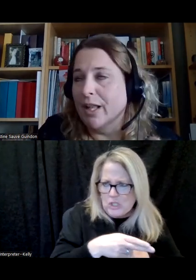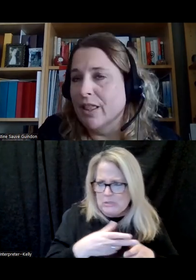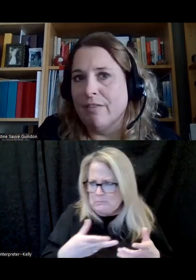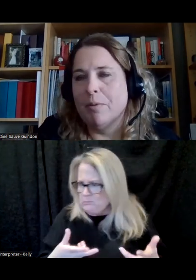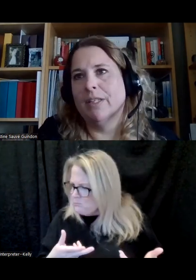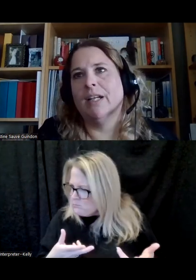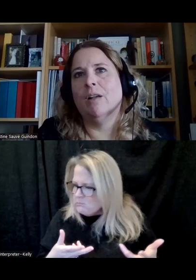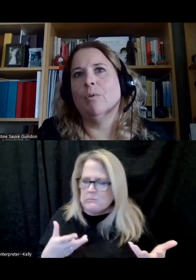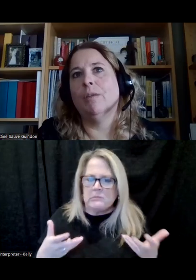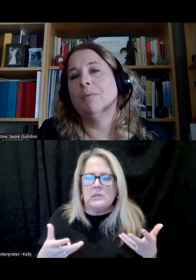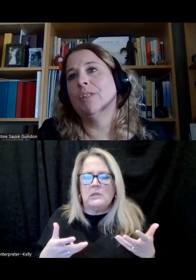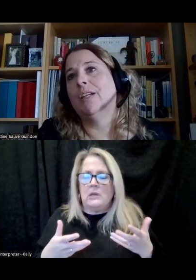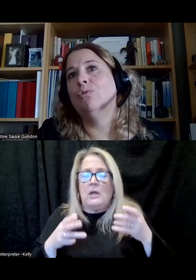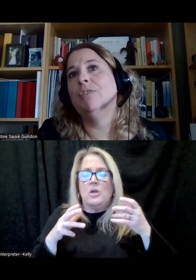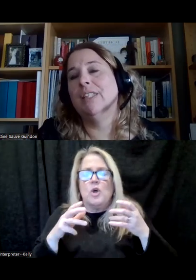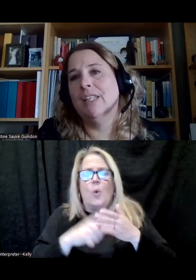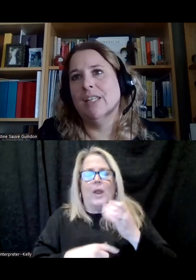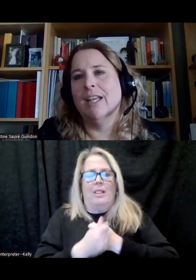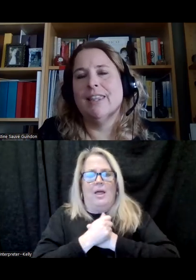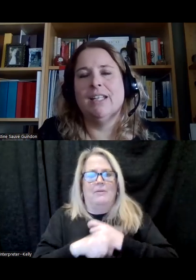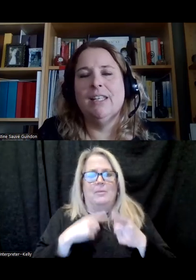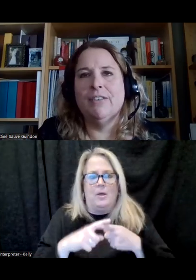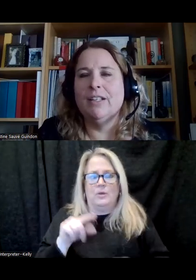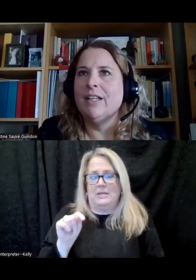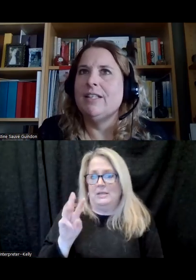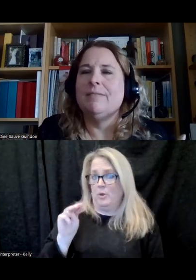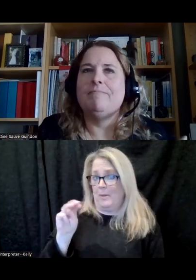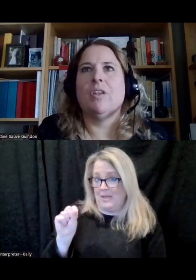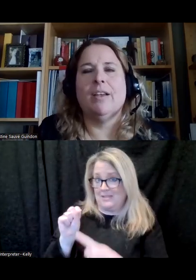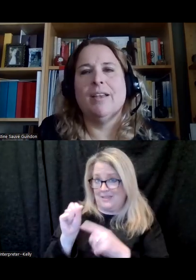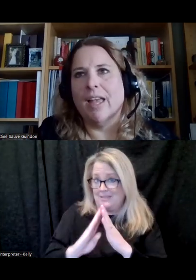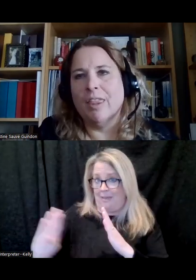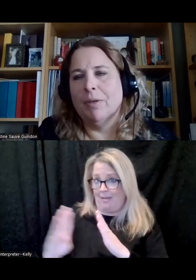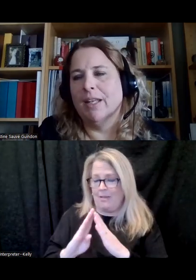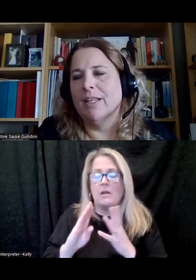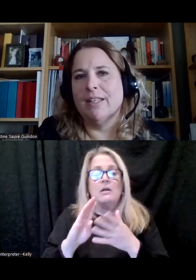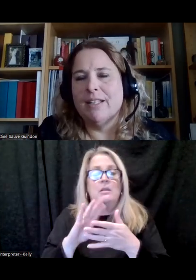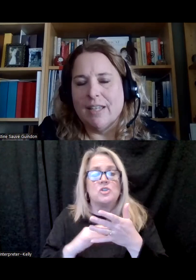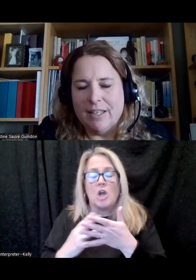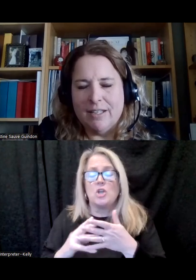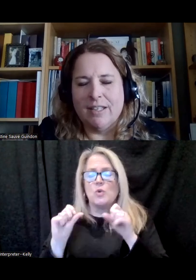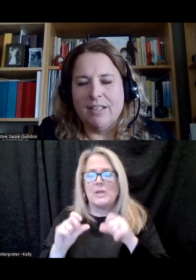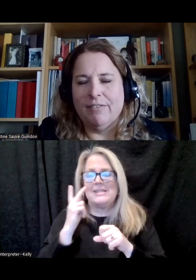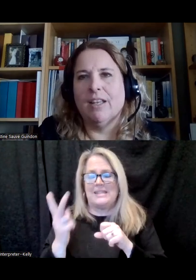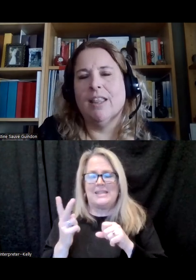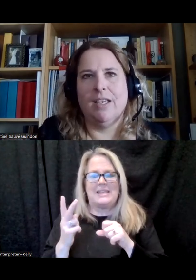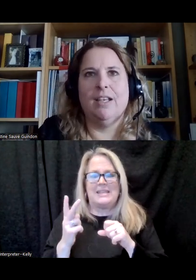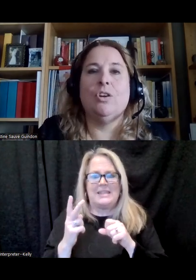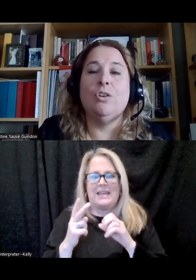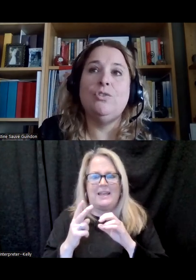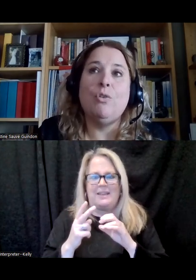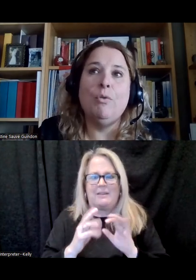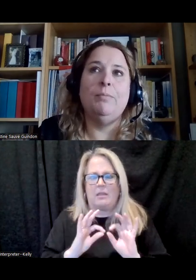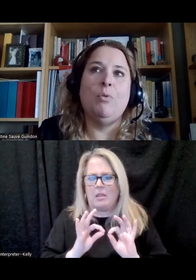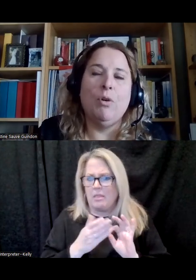what I love about the tactile working memory scales, you see that even at the beginning, insignificant things